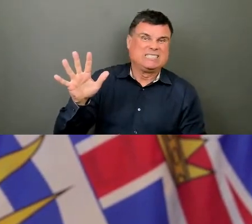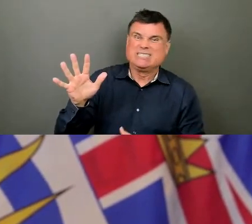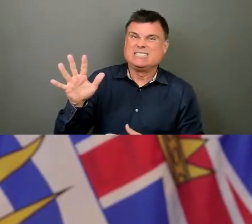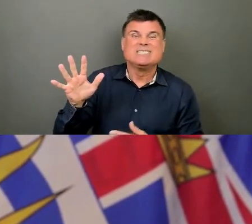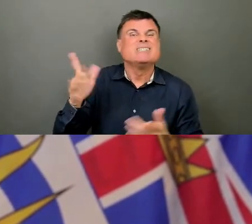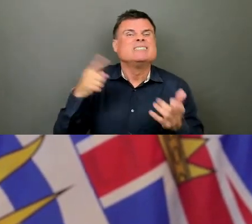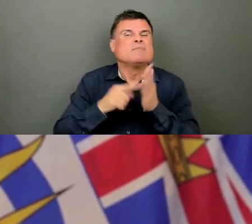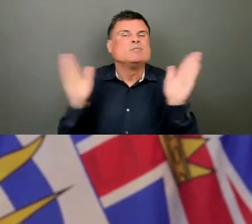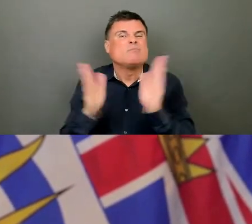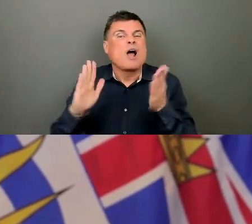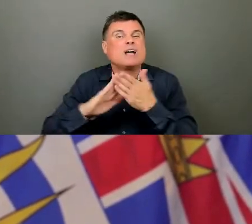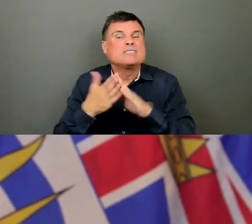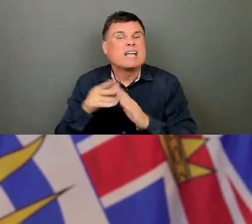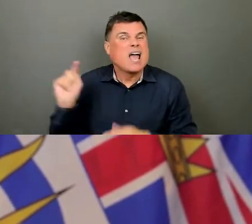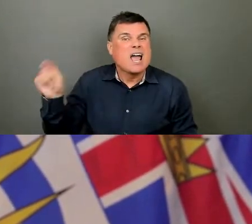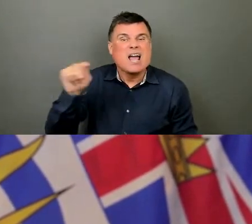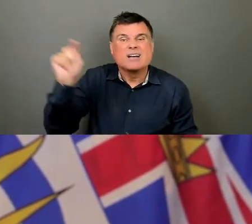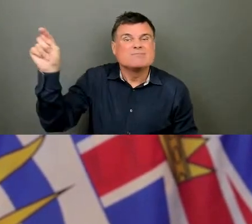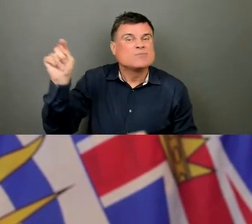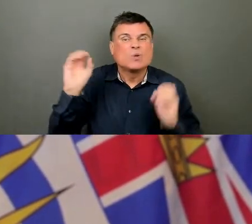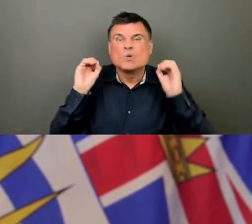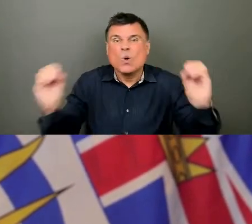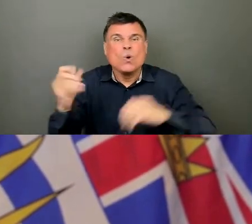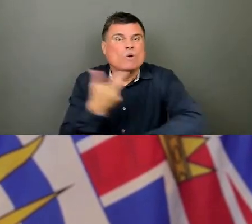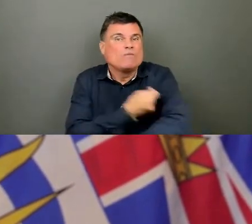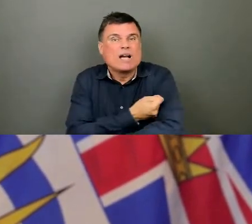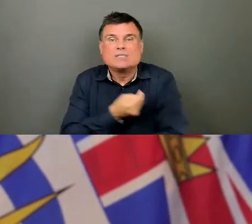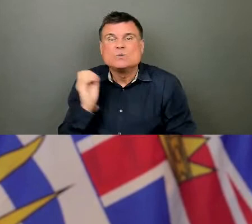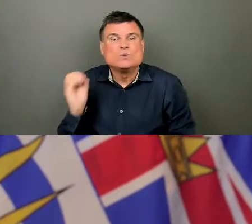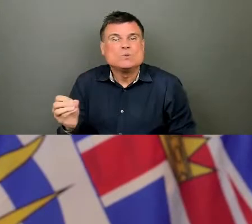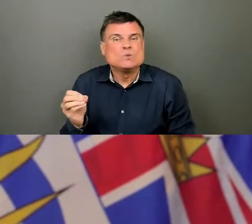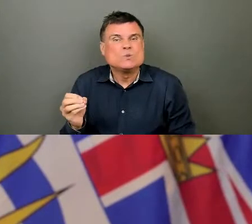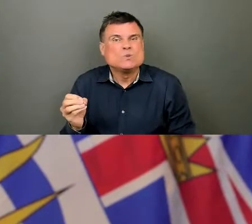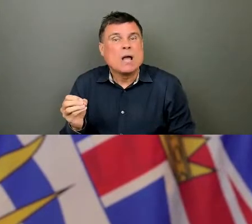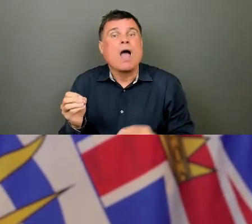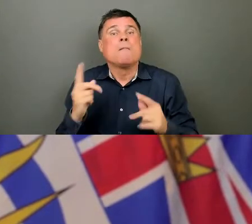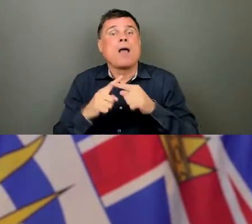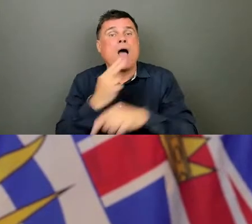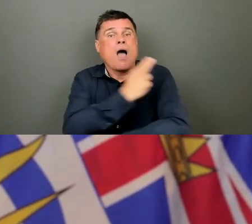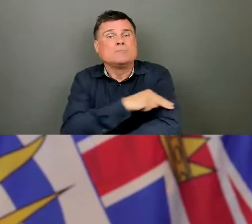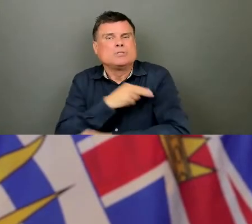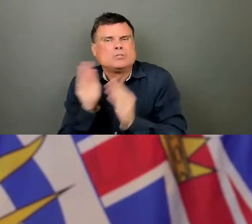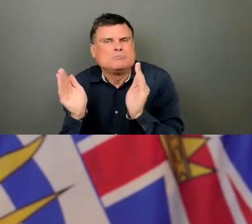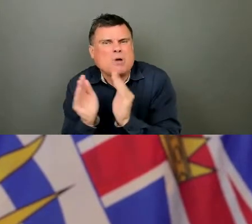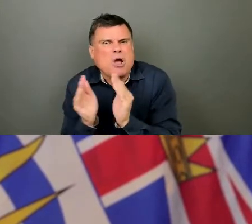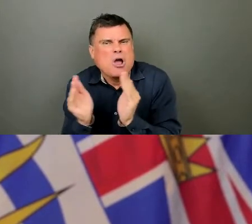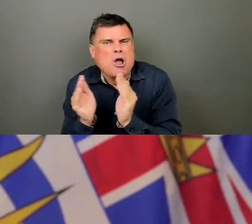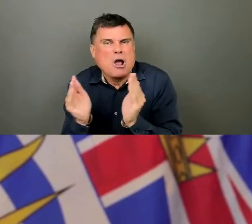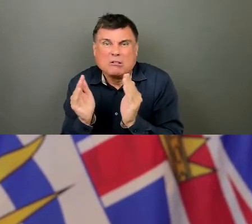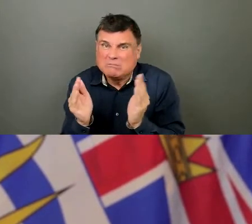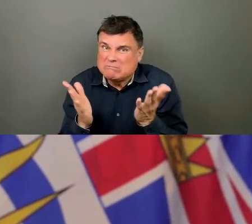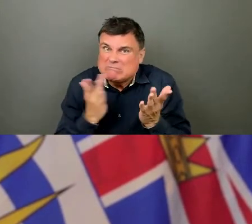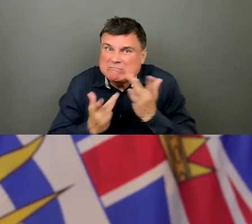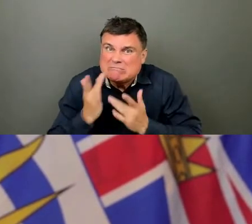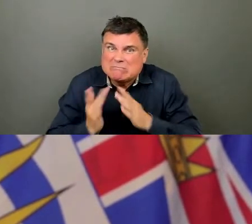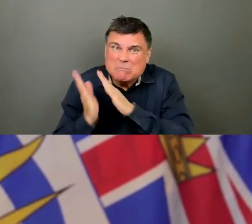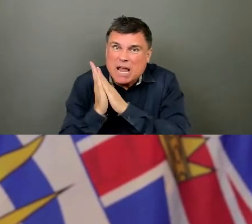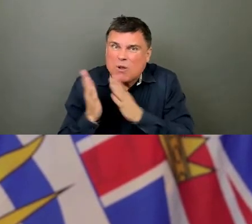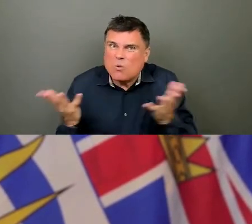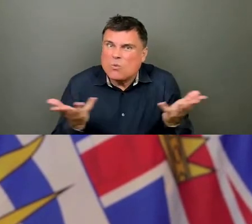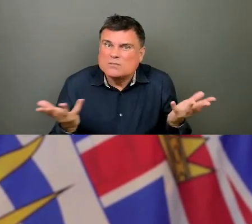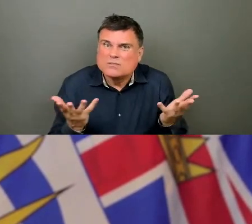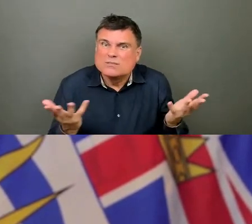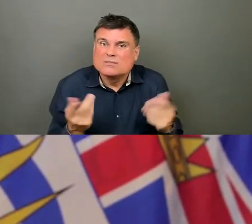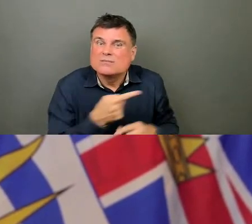all these towns have very small hospitals, or certainly a small number of ICU beds, is there a concern that it wouldn't take much